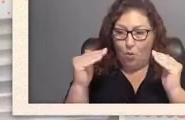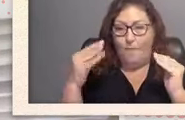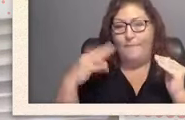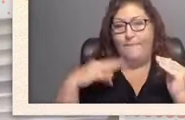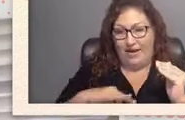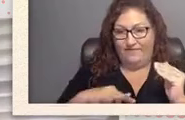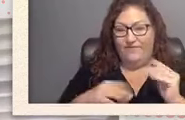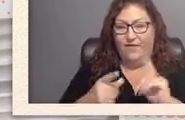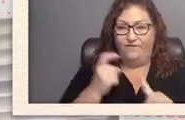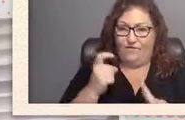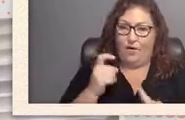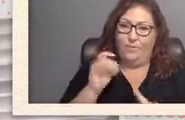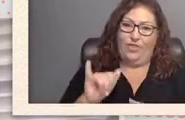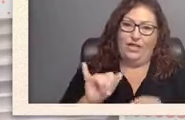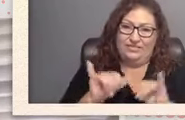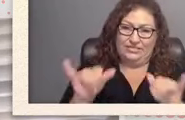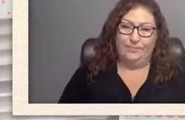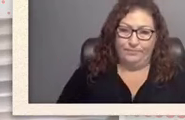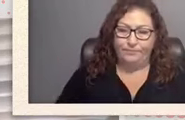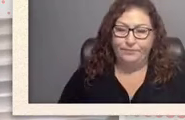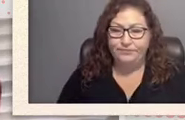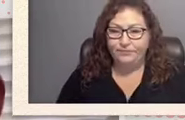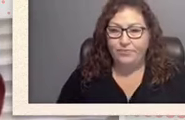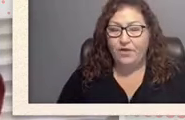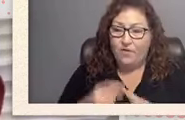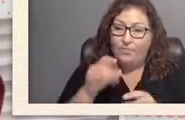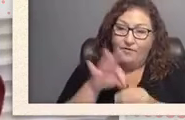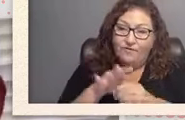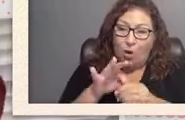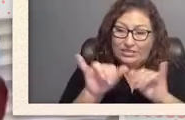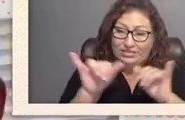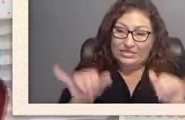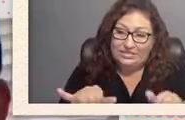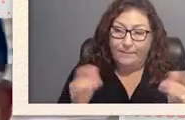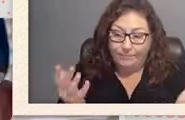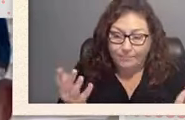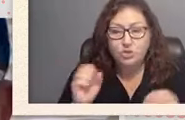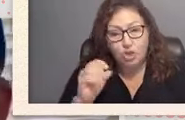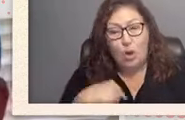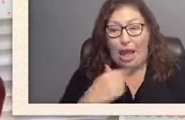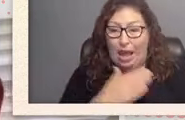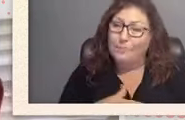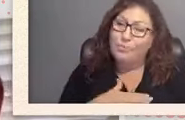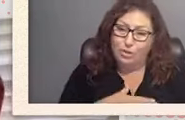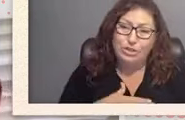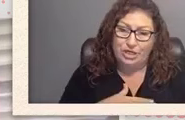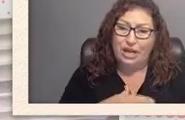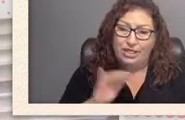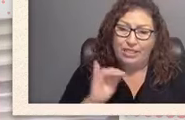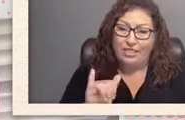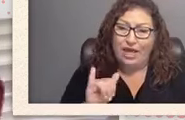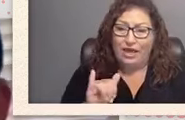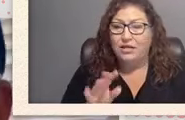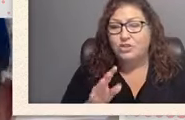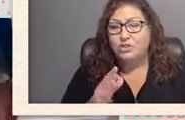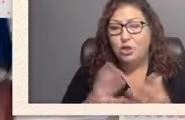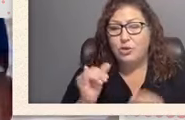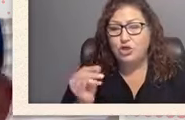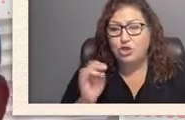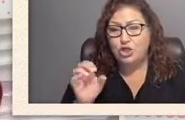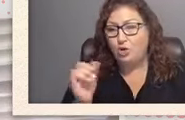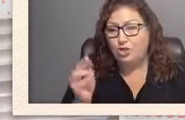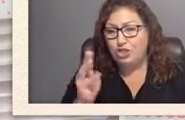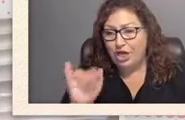from these systems, from the voting systems. So I appreciate the chance to talk so much, Joe and Jeremy and Jason and Debbie,